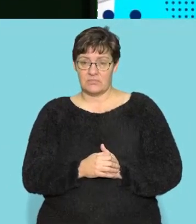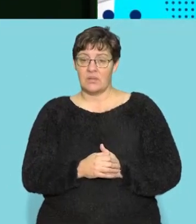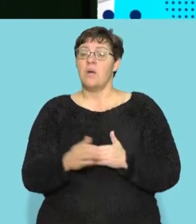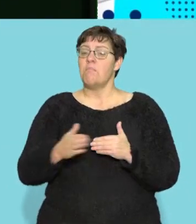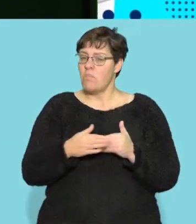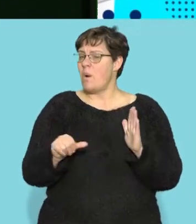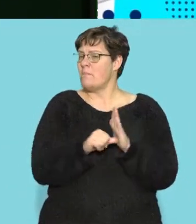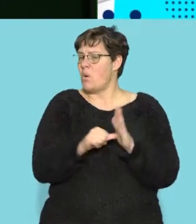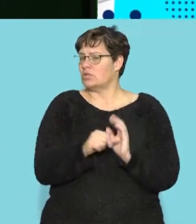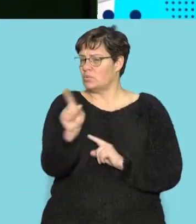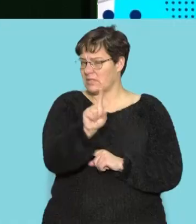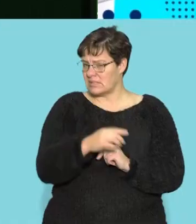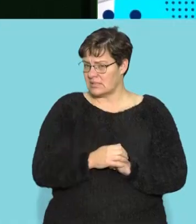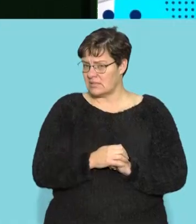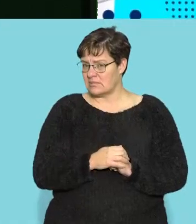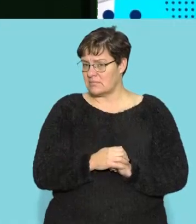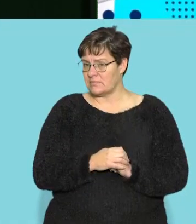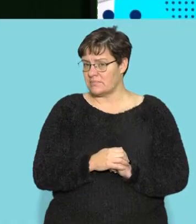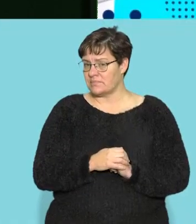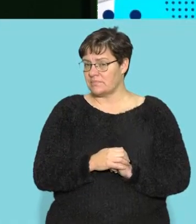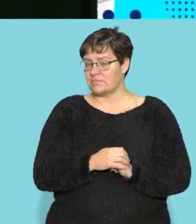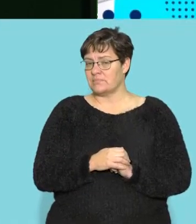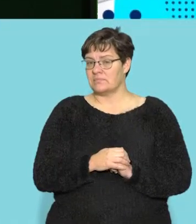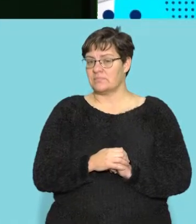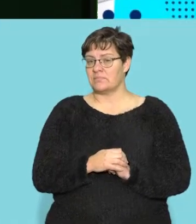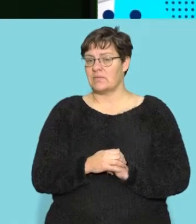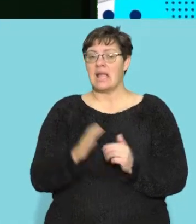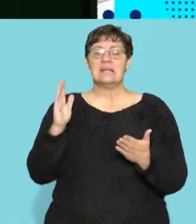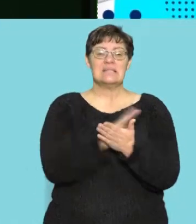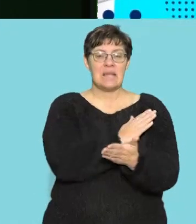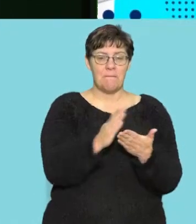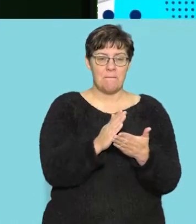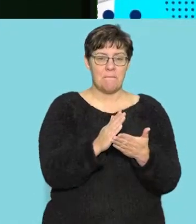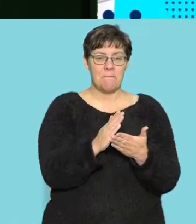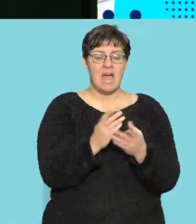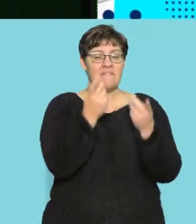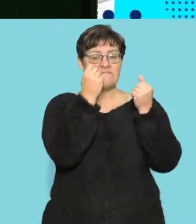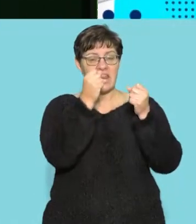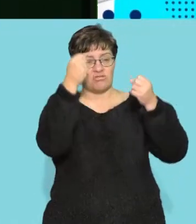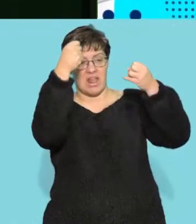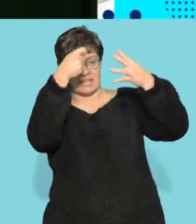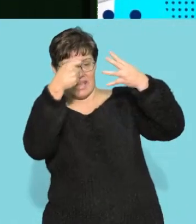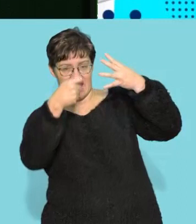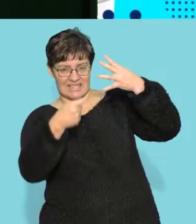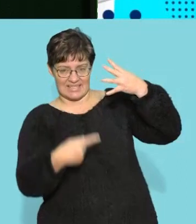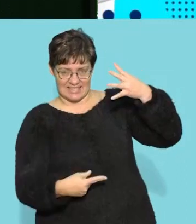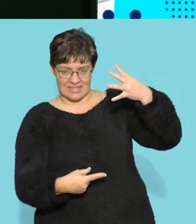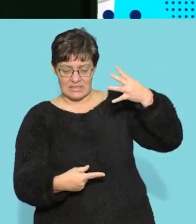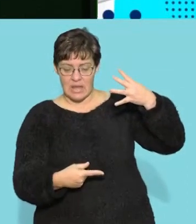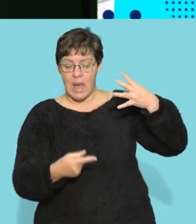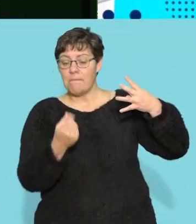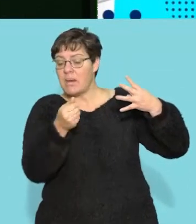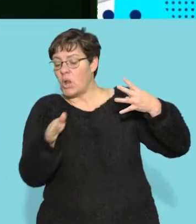here is sometimes you are given financial indicators to work out missing